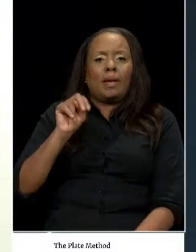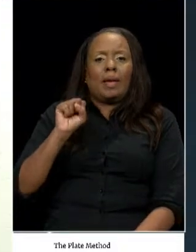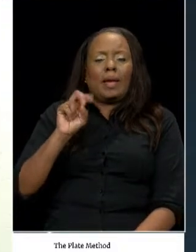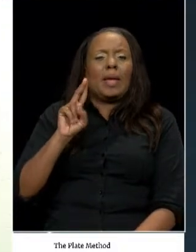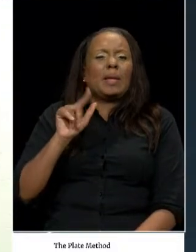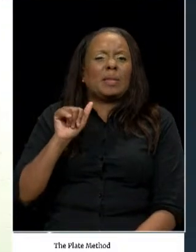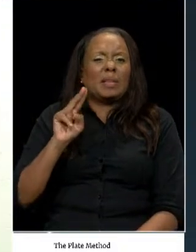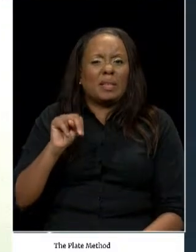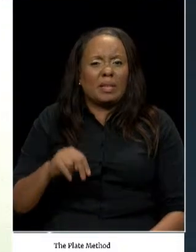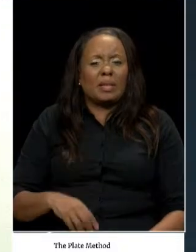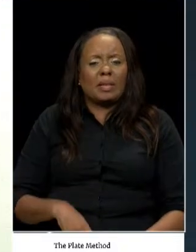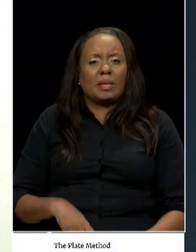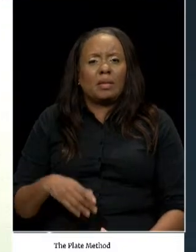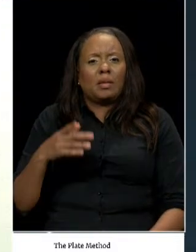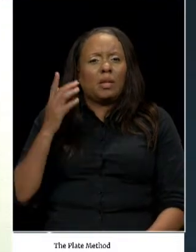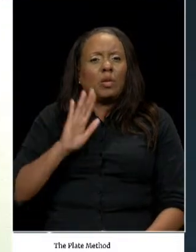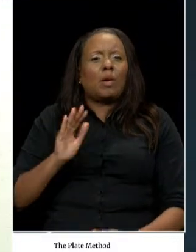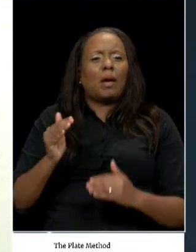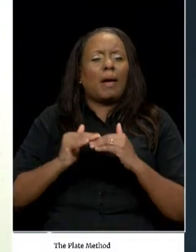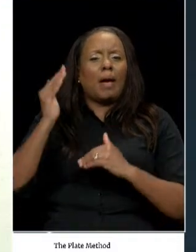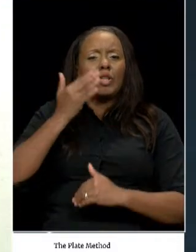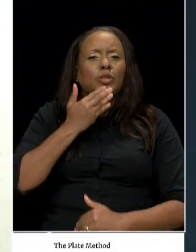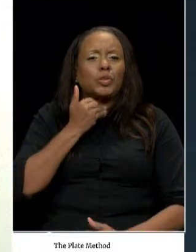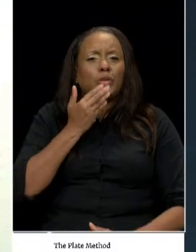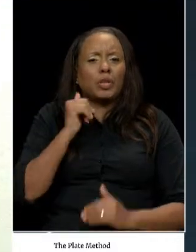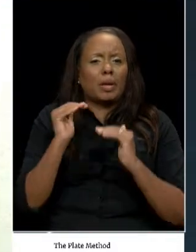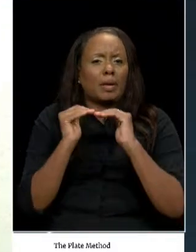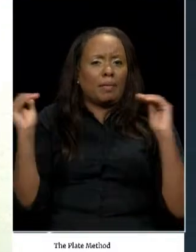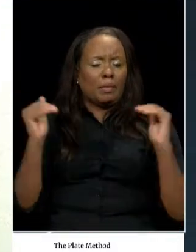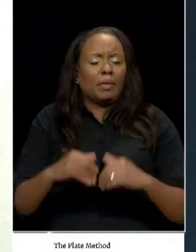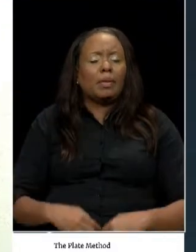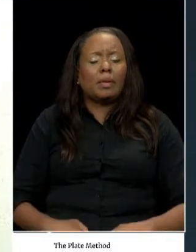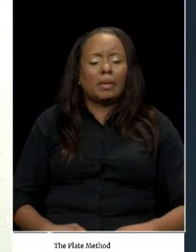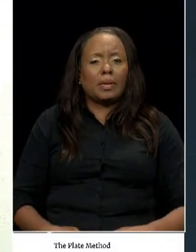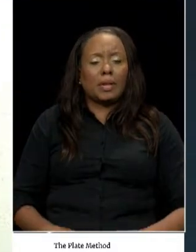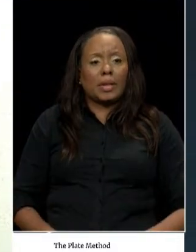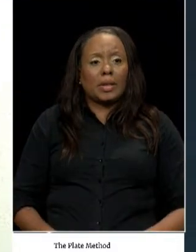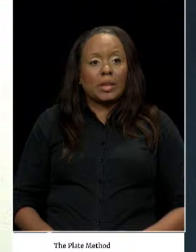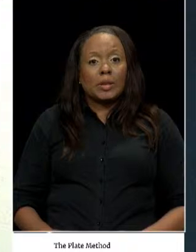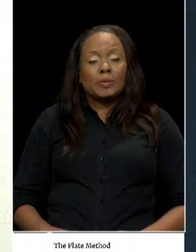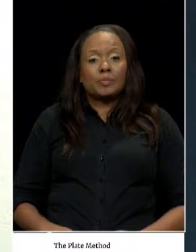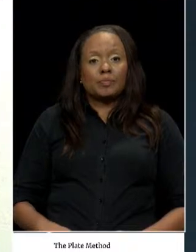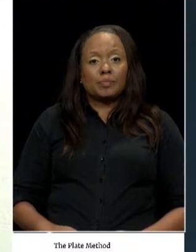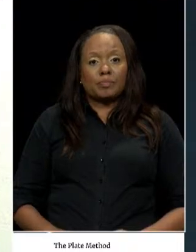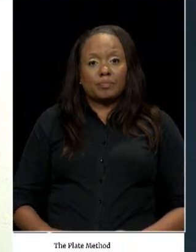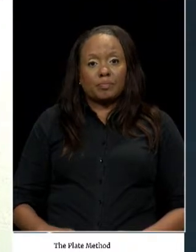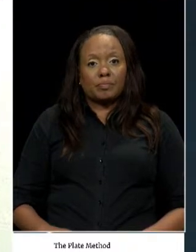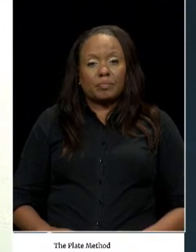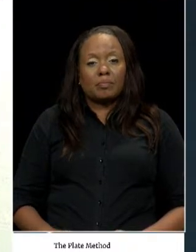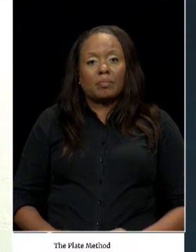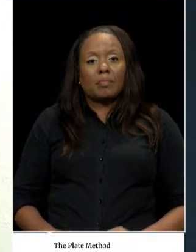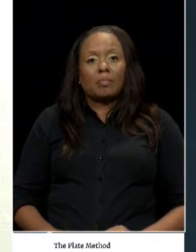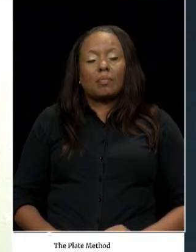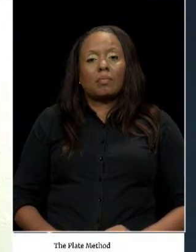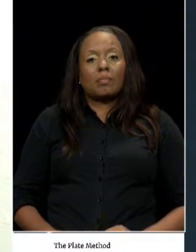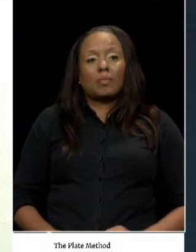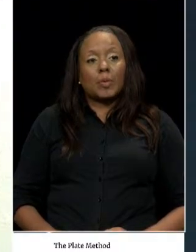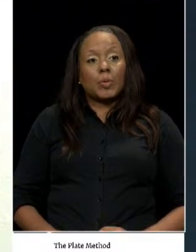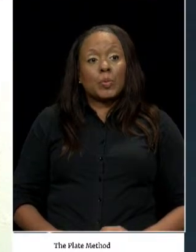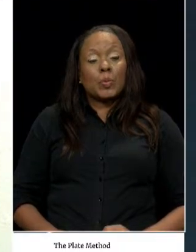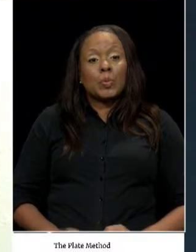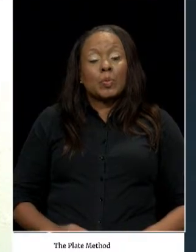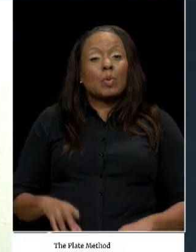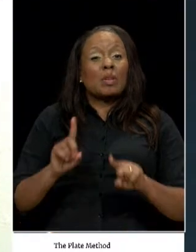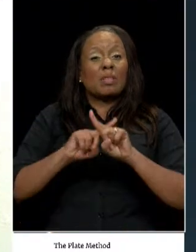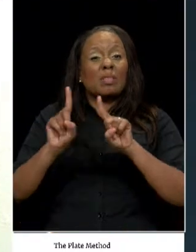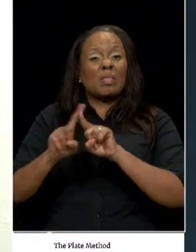the higher sugar levels. And there are a number of different types of medications that can be used to achieve